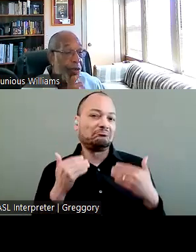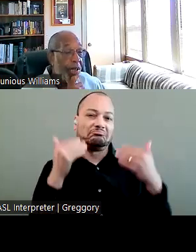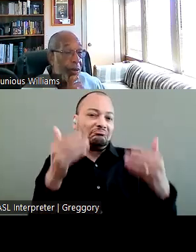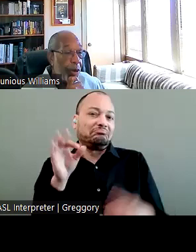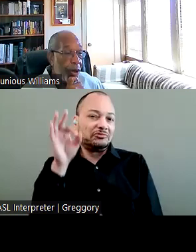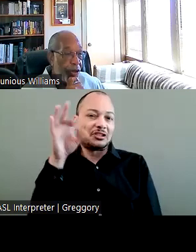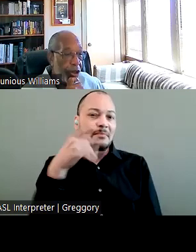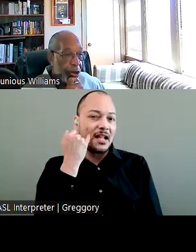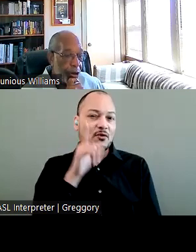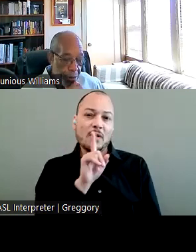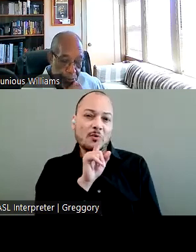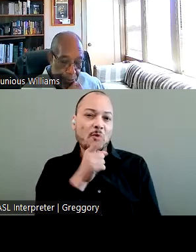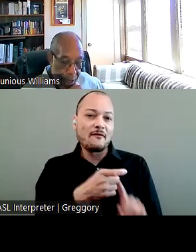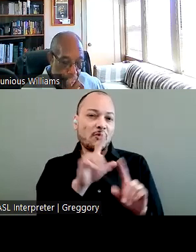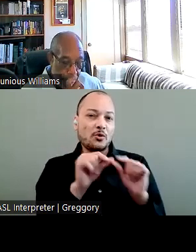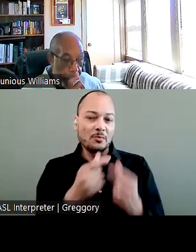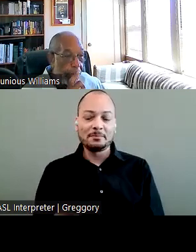you want to report for your group.